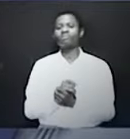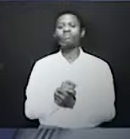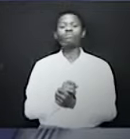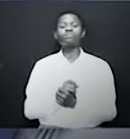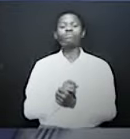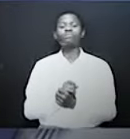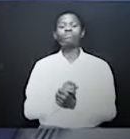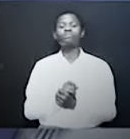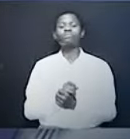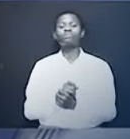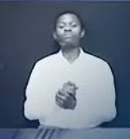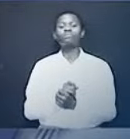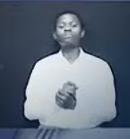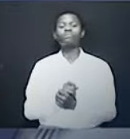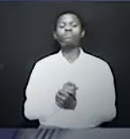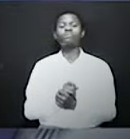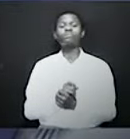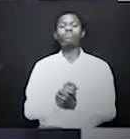month.